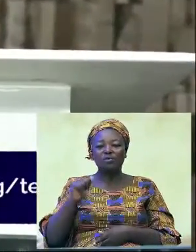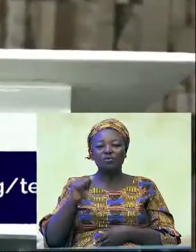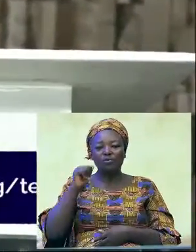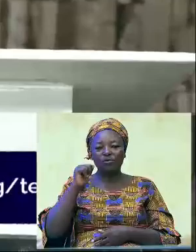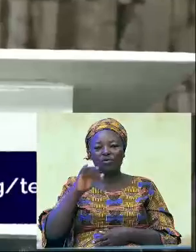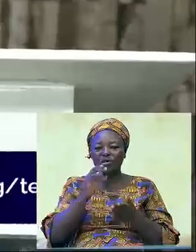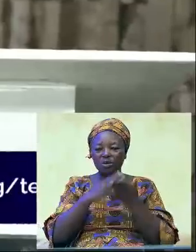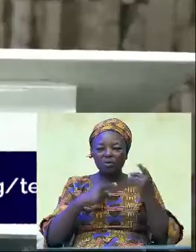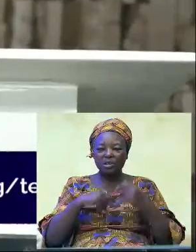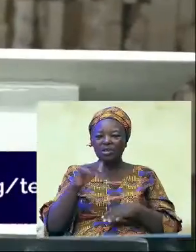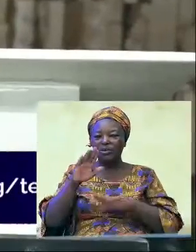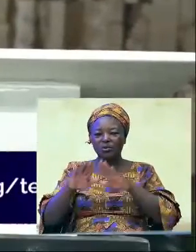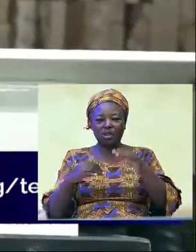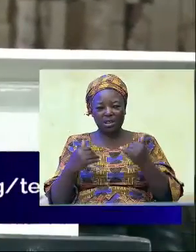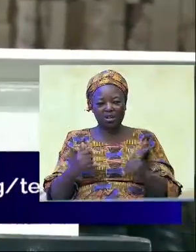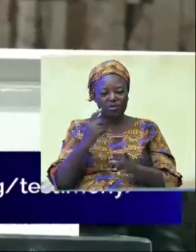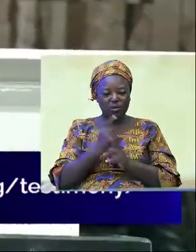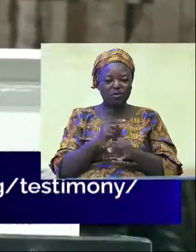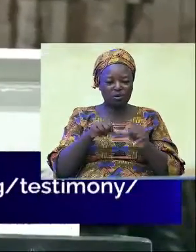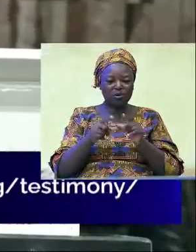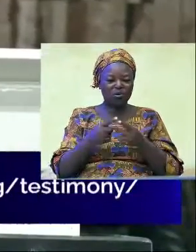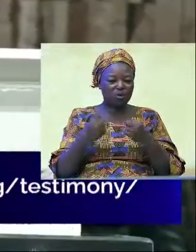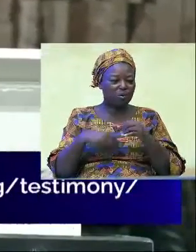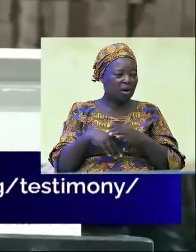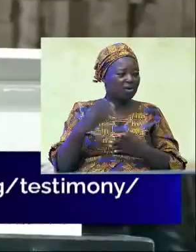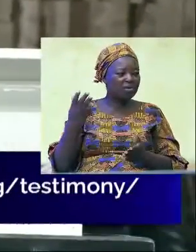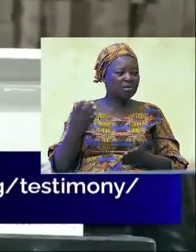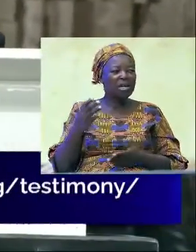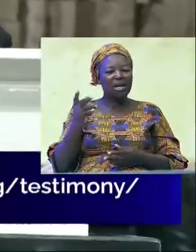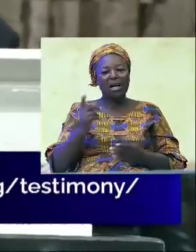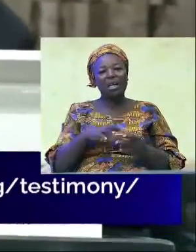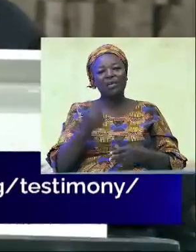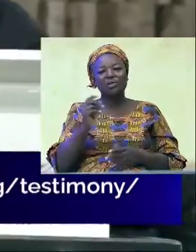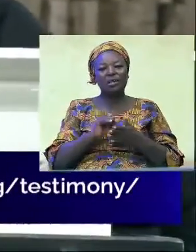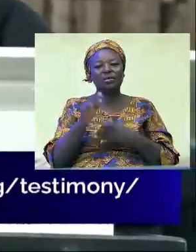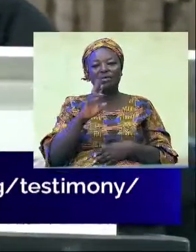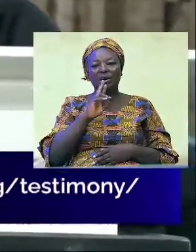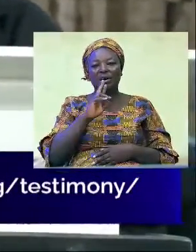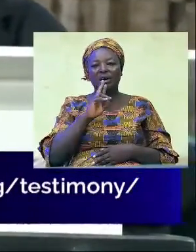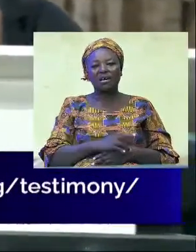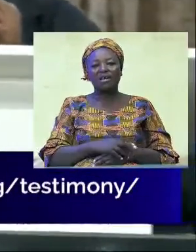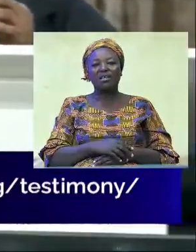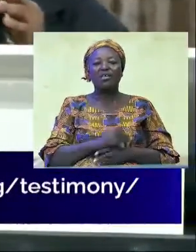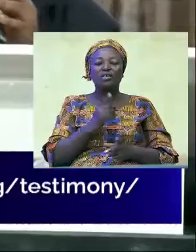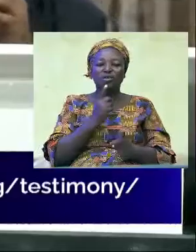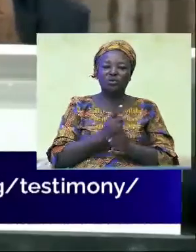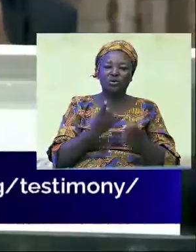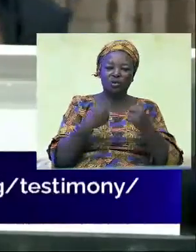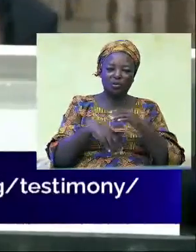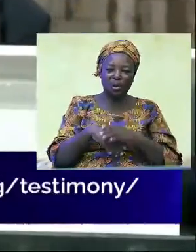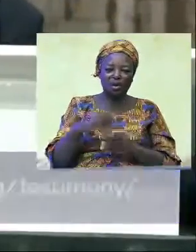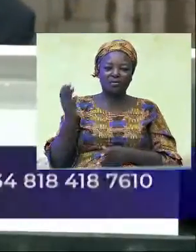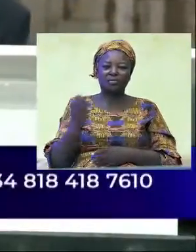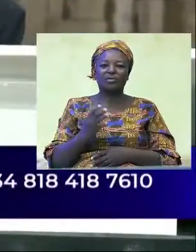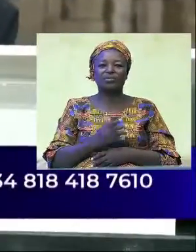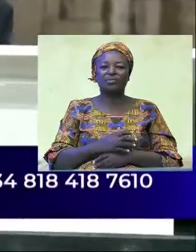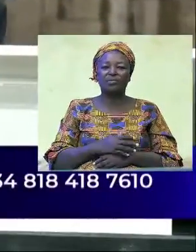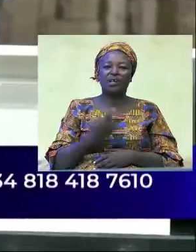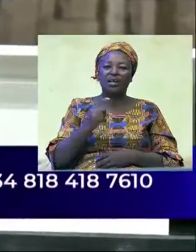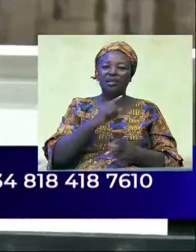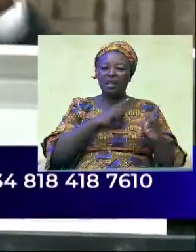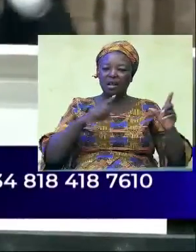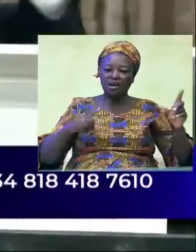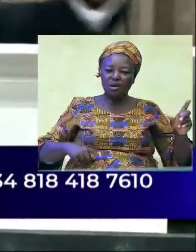already. She's walking over there. She's walking over there. Keep coming, keep coming. Anywhere you